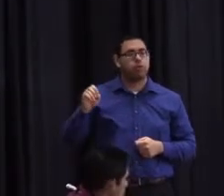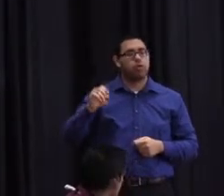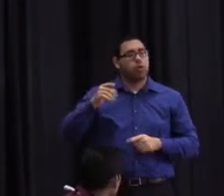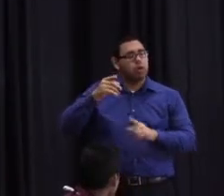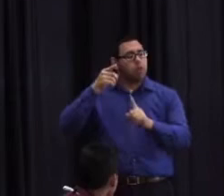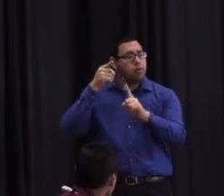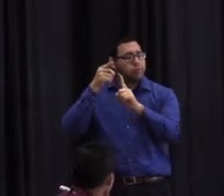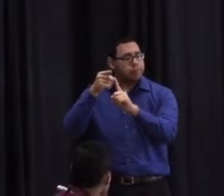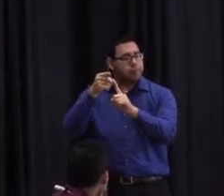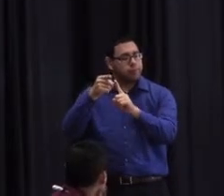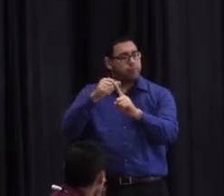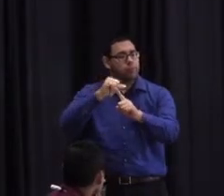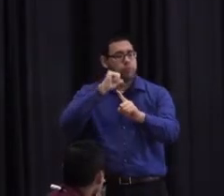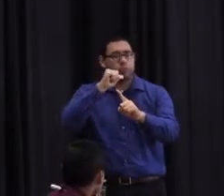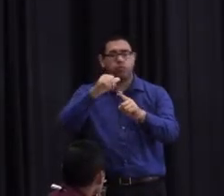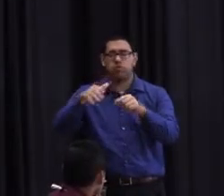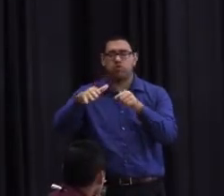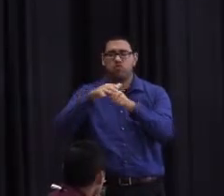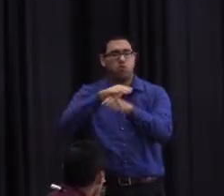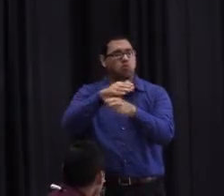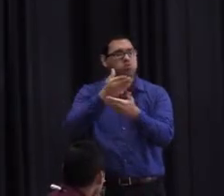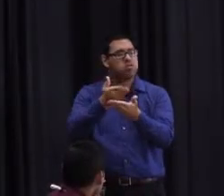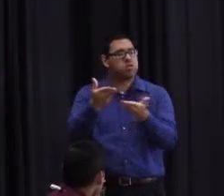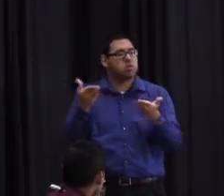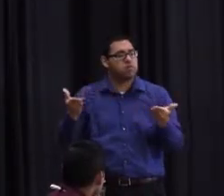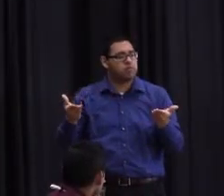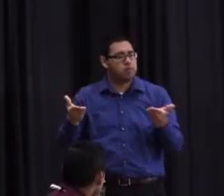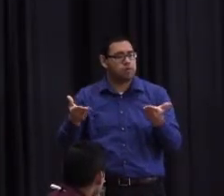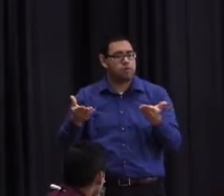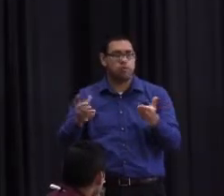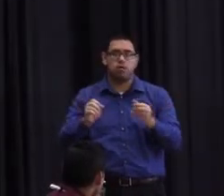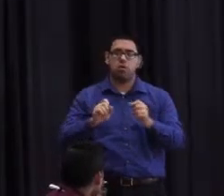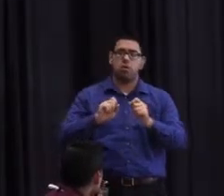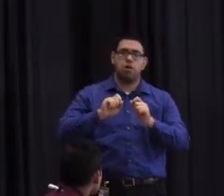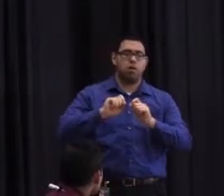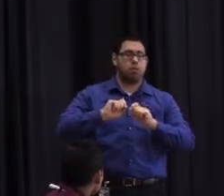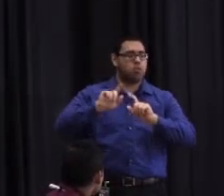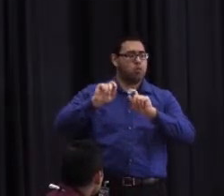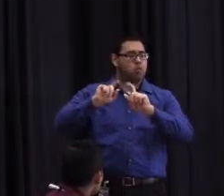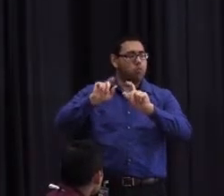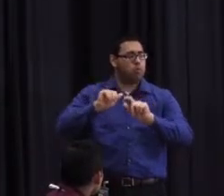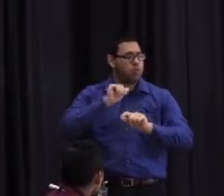is that you don't put a whole bunch of stuff up there that doesn't need to be up there.